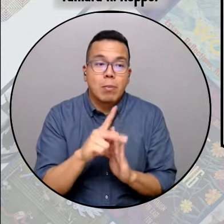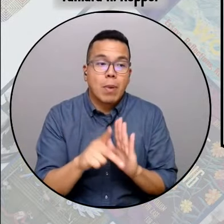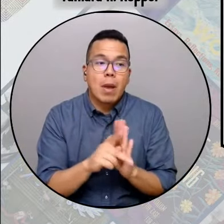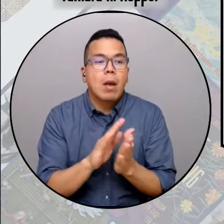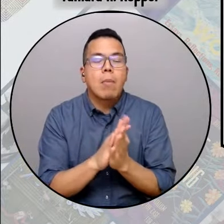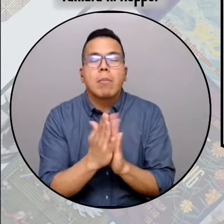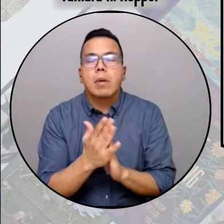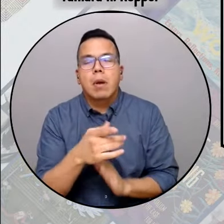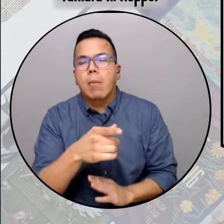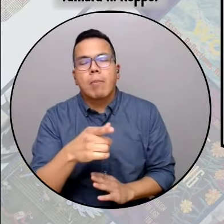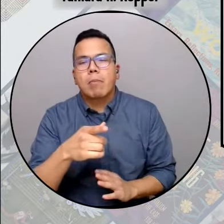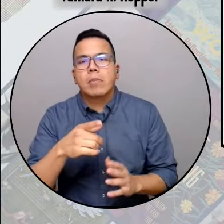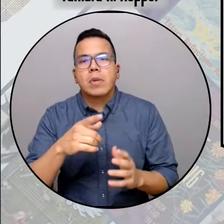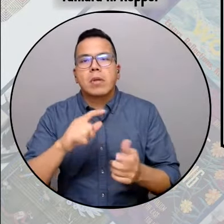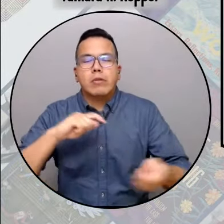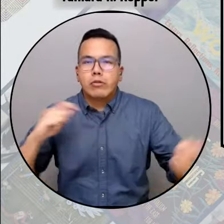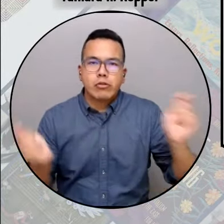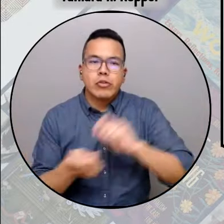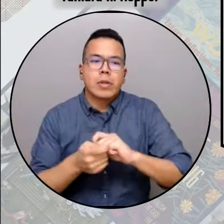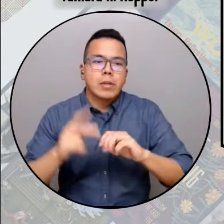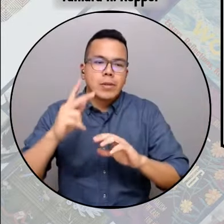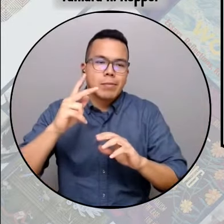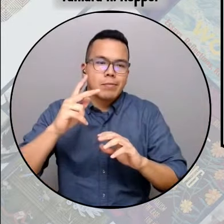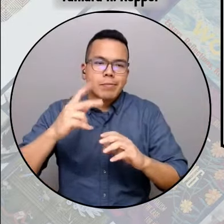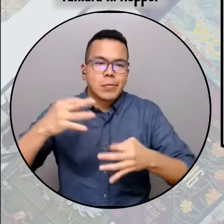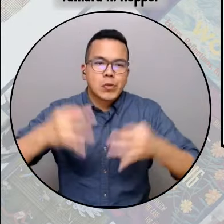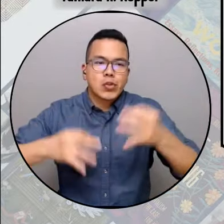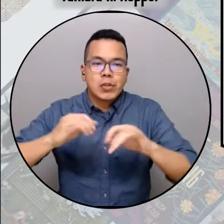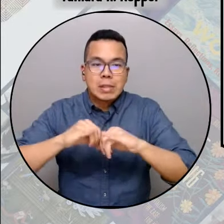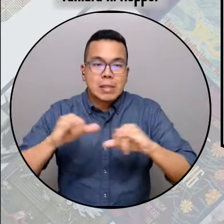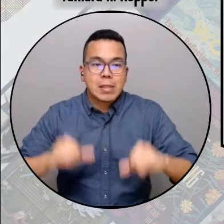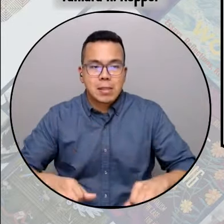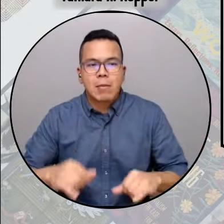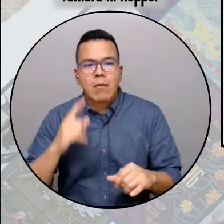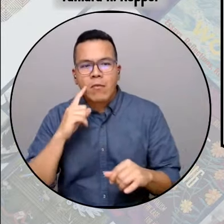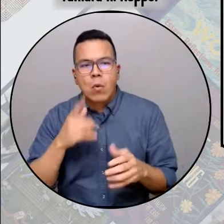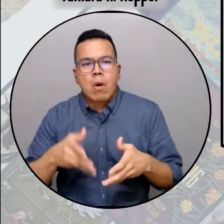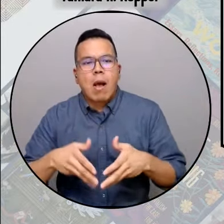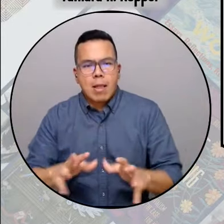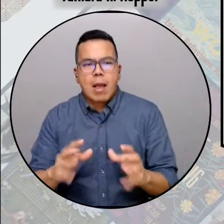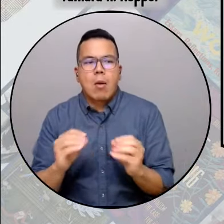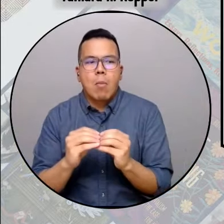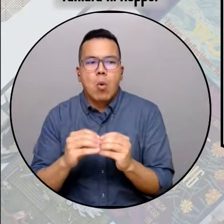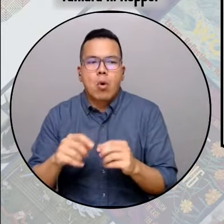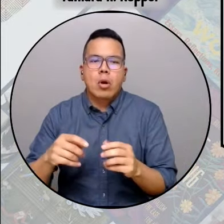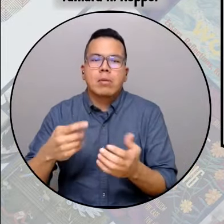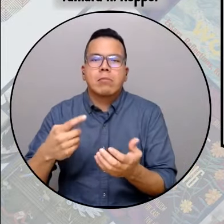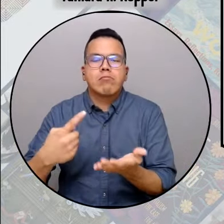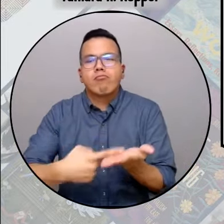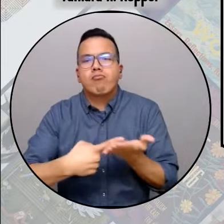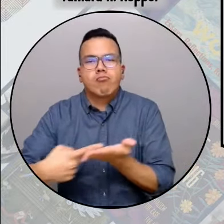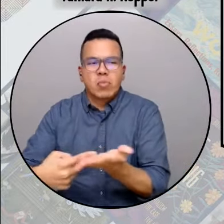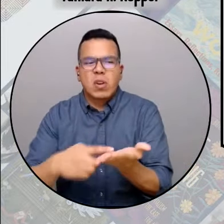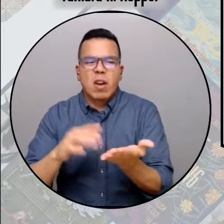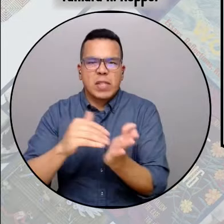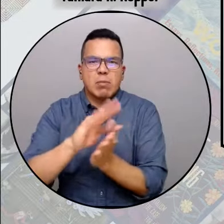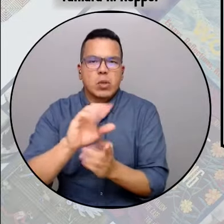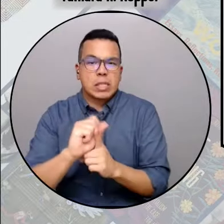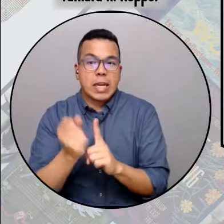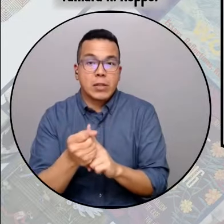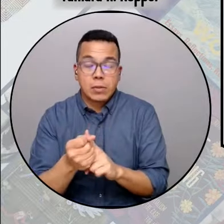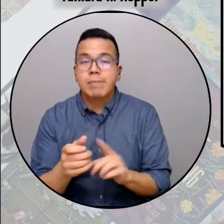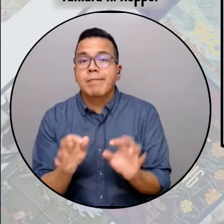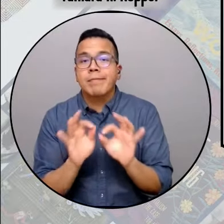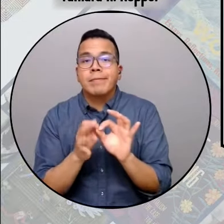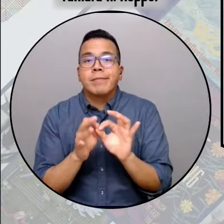object of legal reform to allow for administrative discretion in deportation cases. Okay, so I want us to kind of think about this, because this